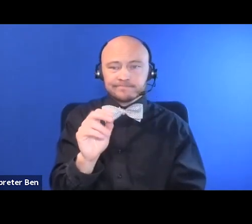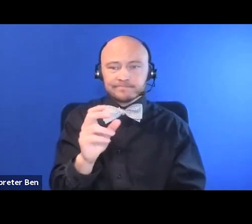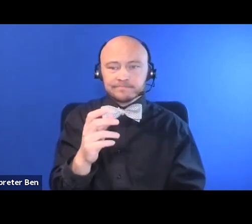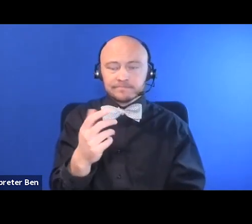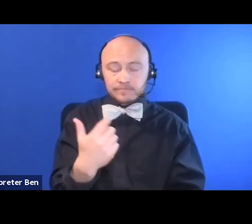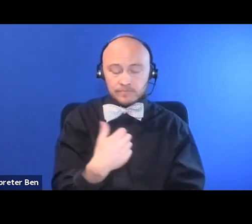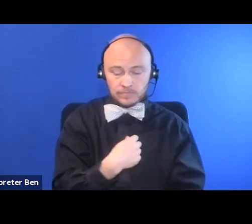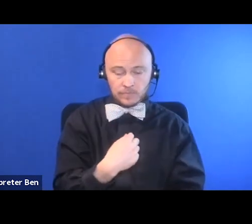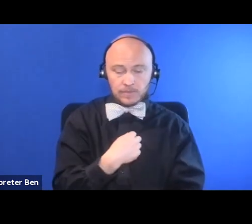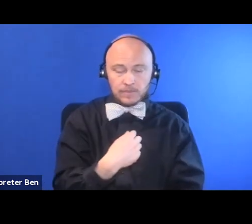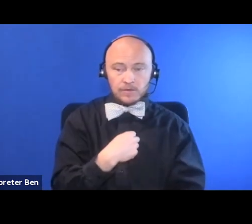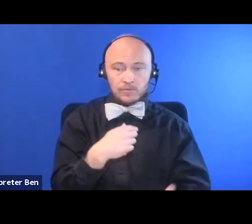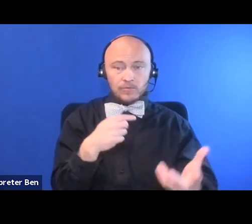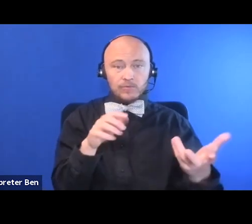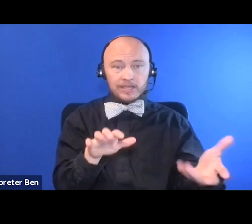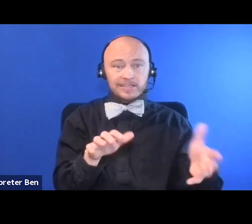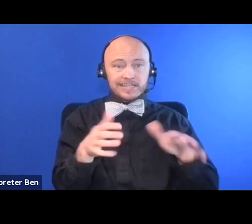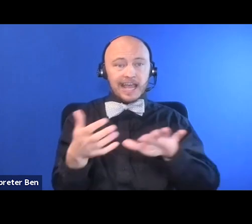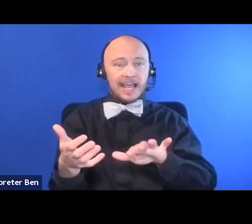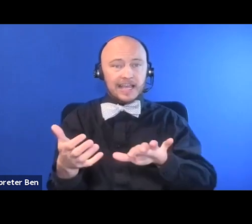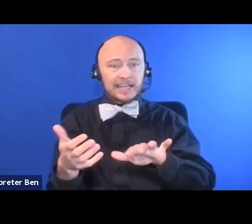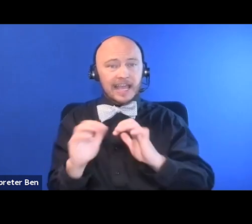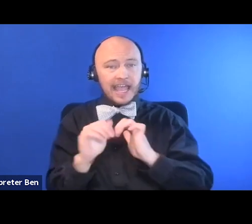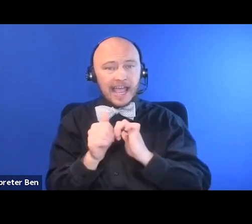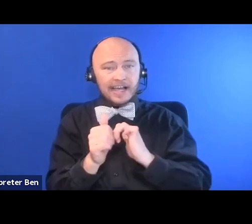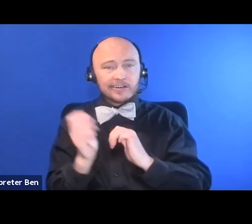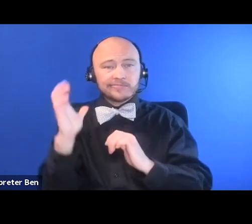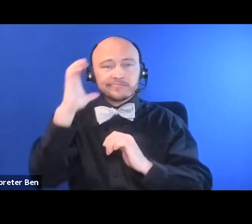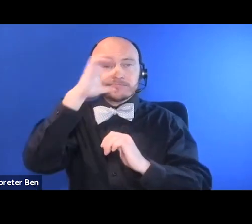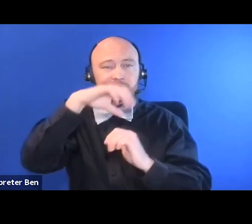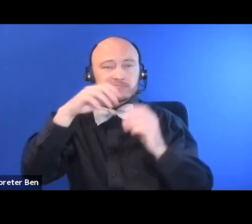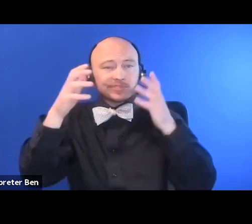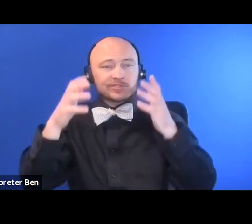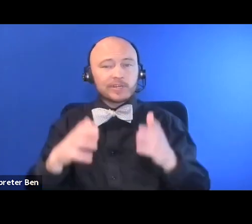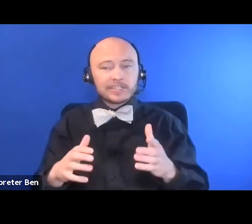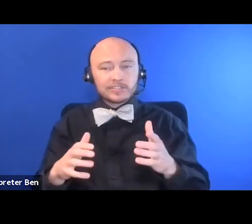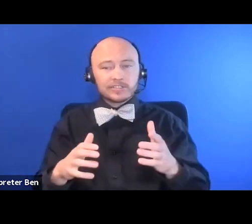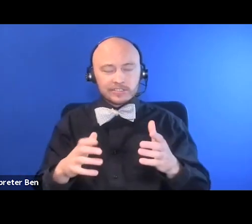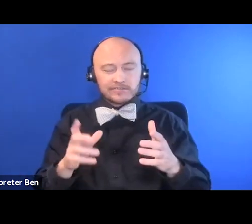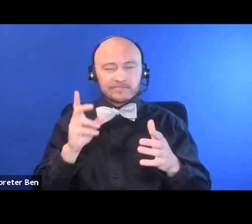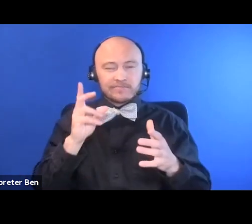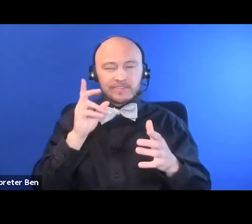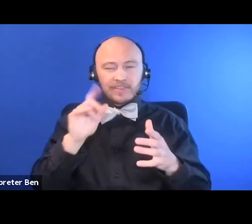died among strangers. A curse, Yakumo.